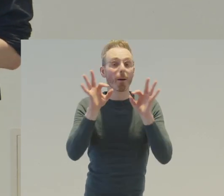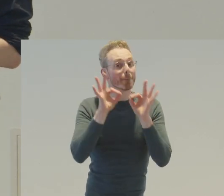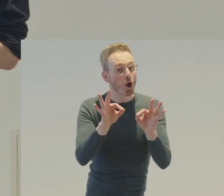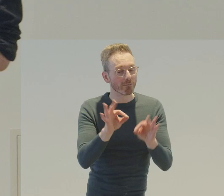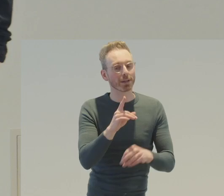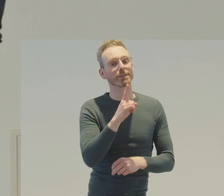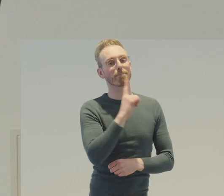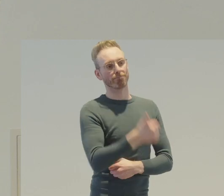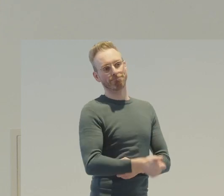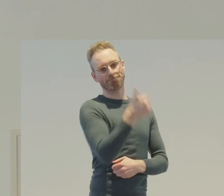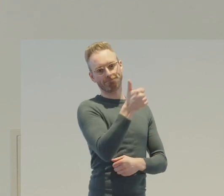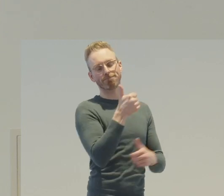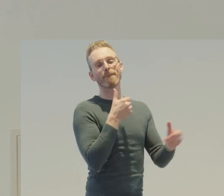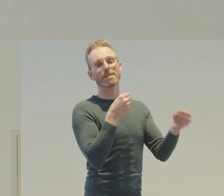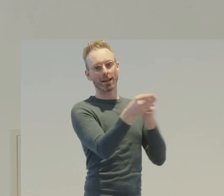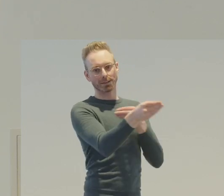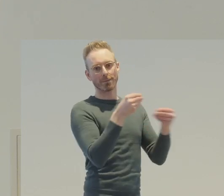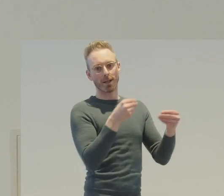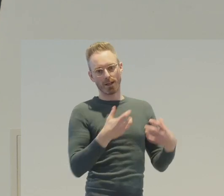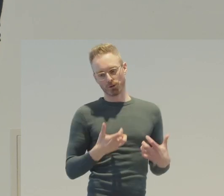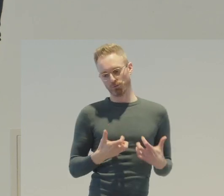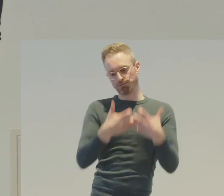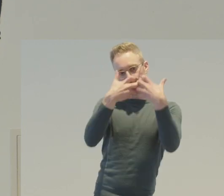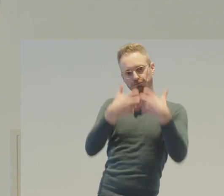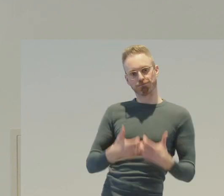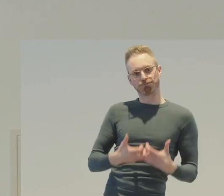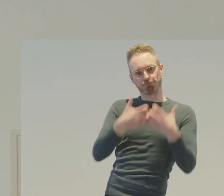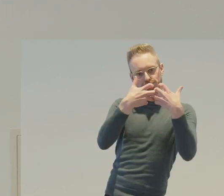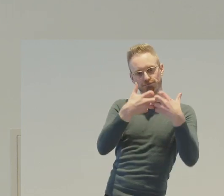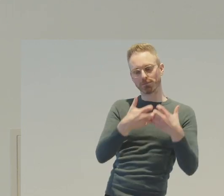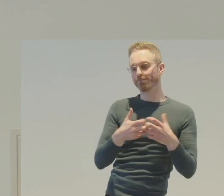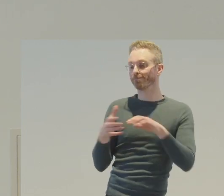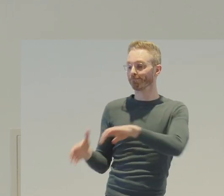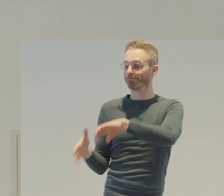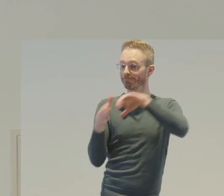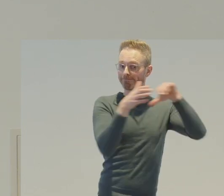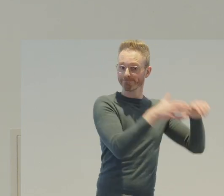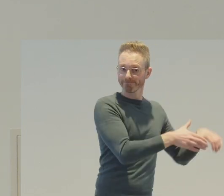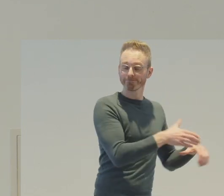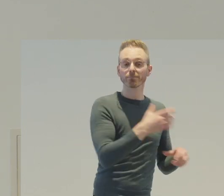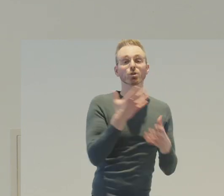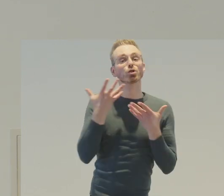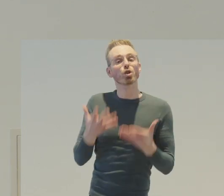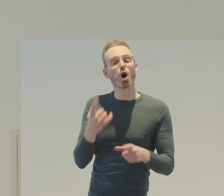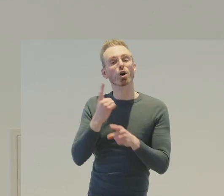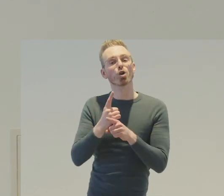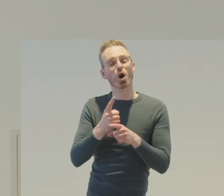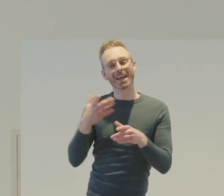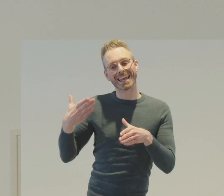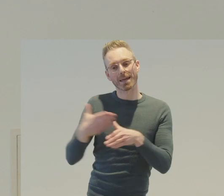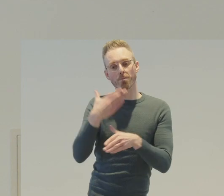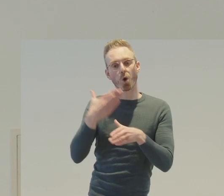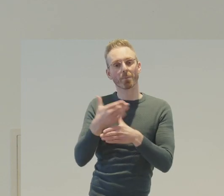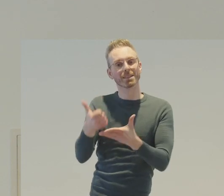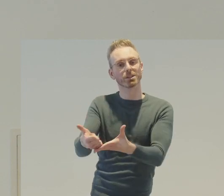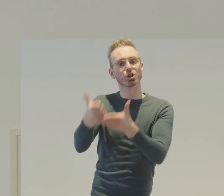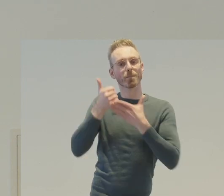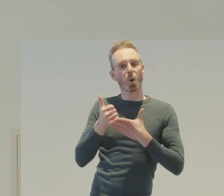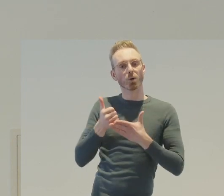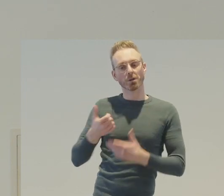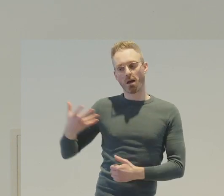universal credit. I'm going to move on now to employment support allowance. So employment support allowance is the